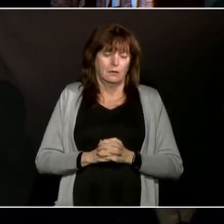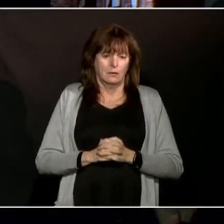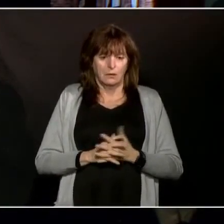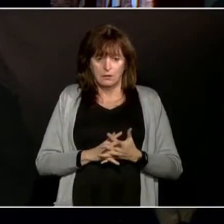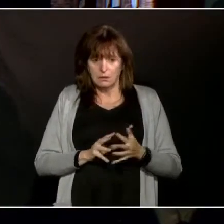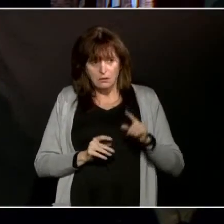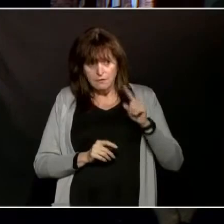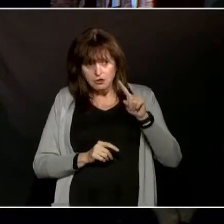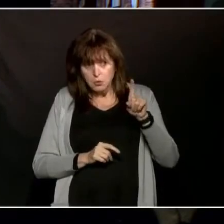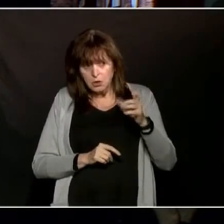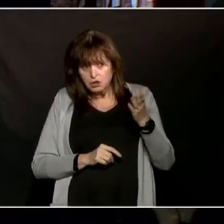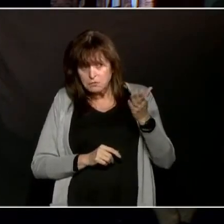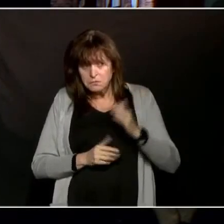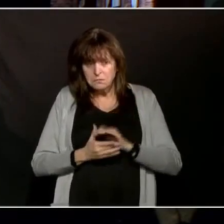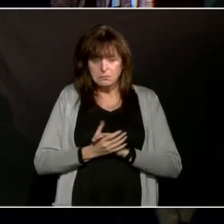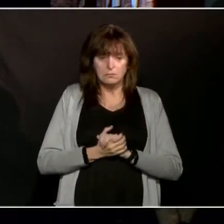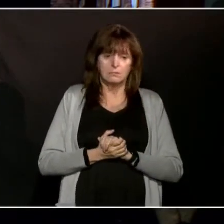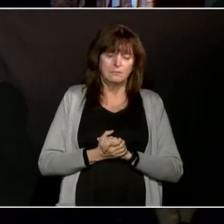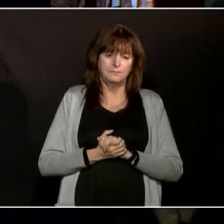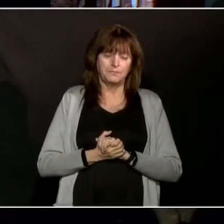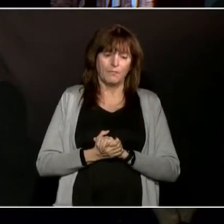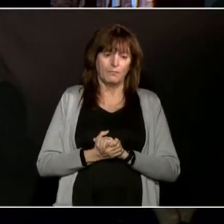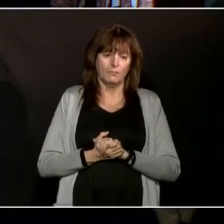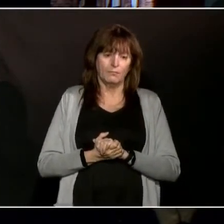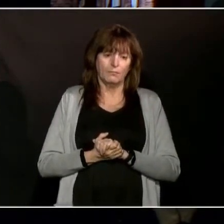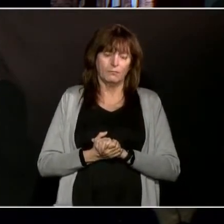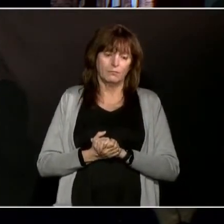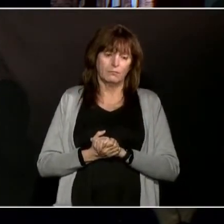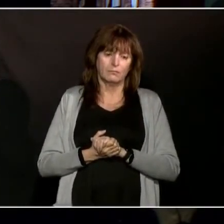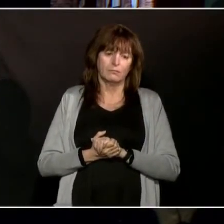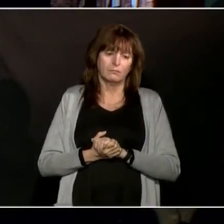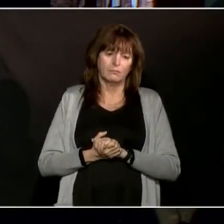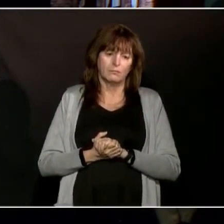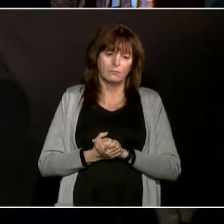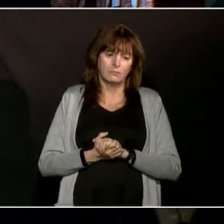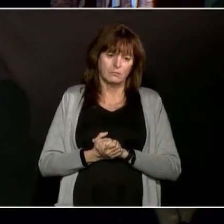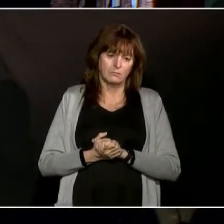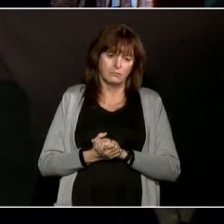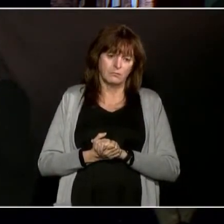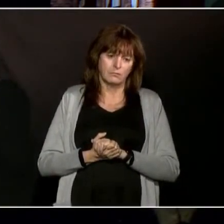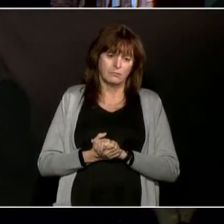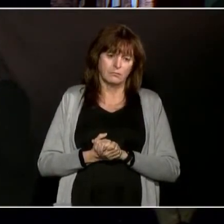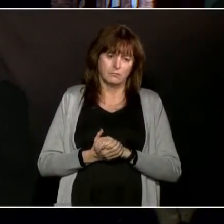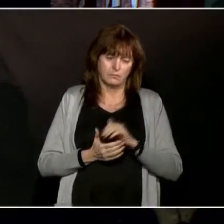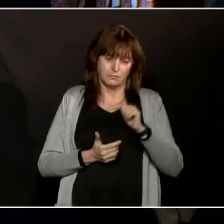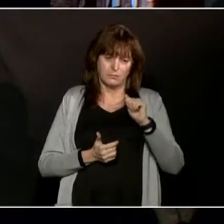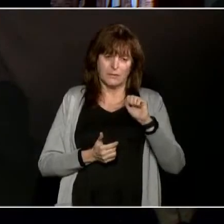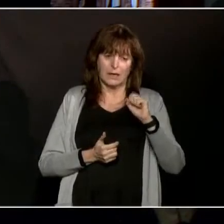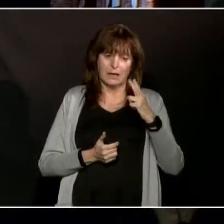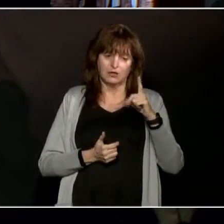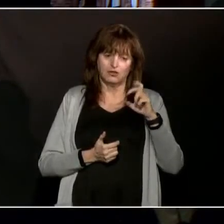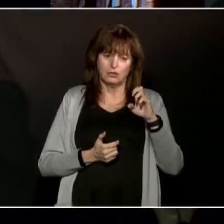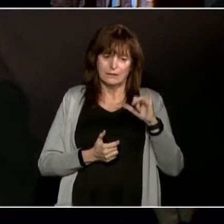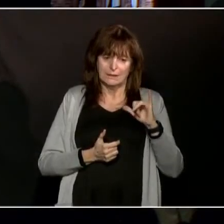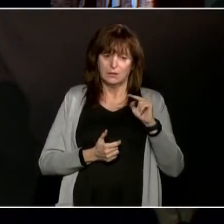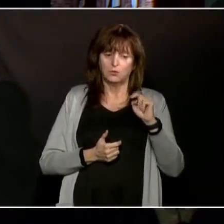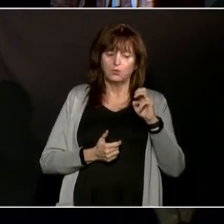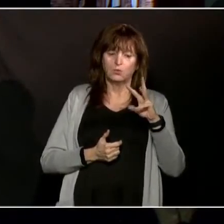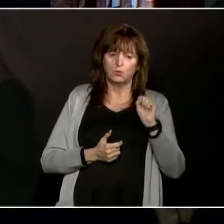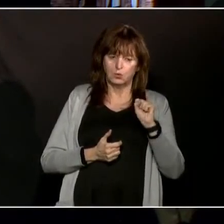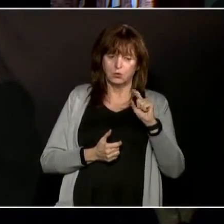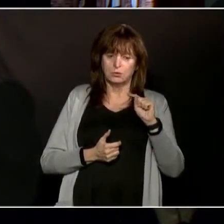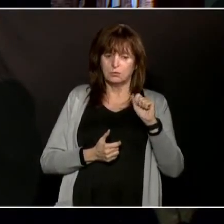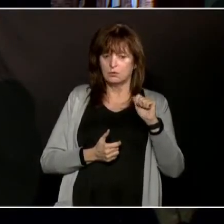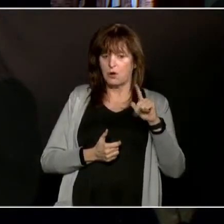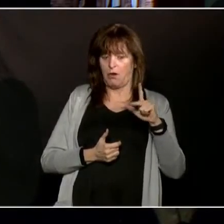please. Your first question comes from Ashley Legasic from News Talk 1010. Ashley, please